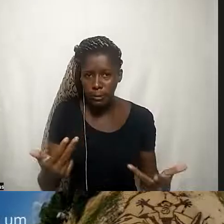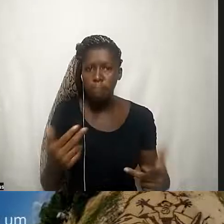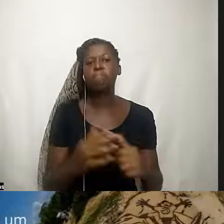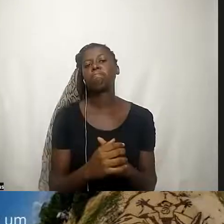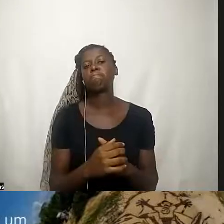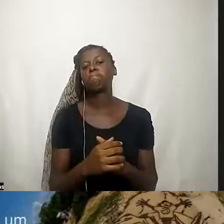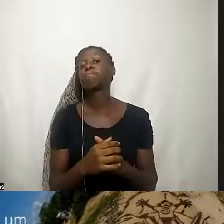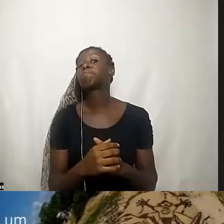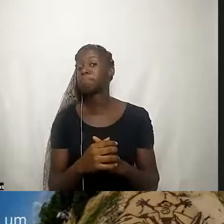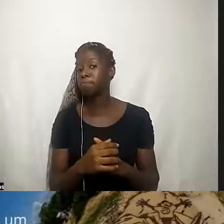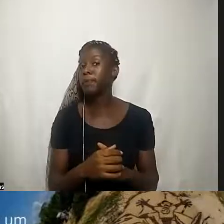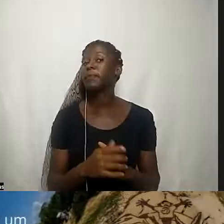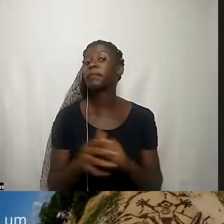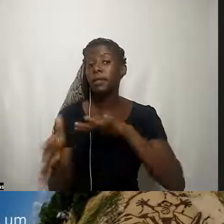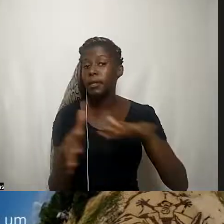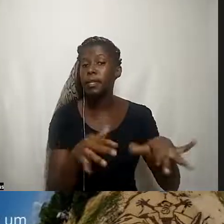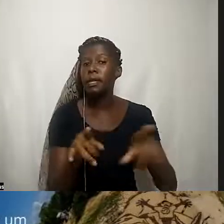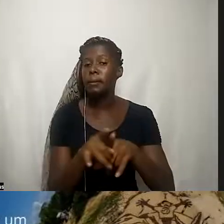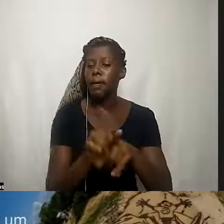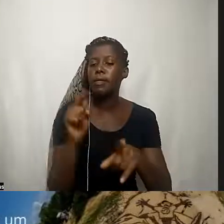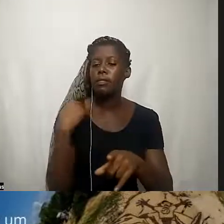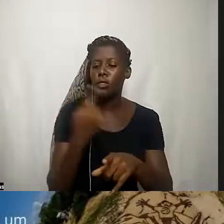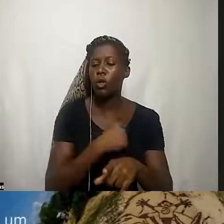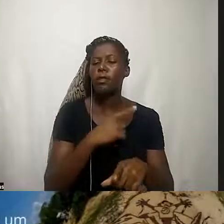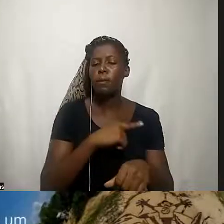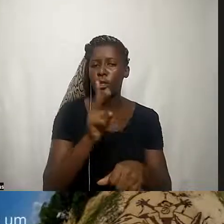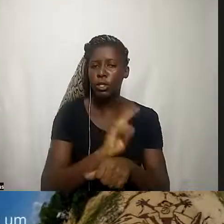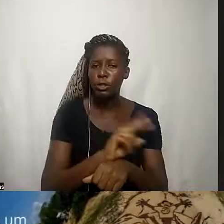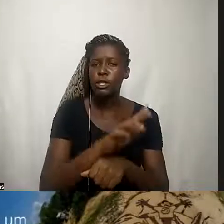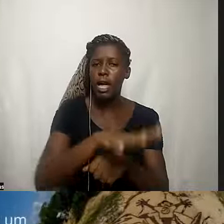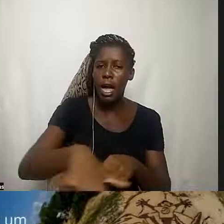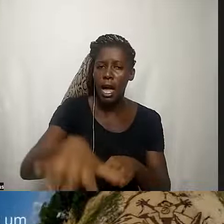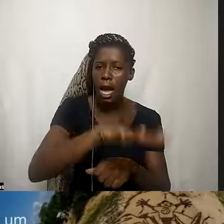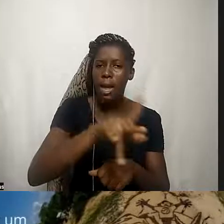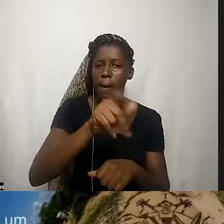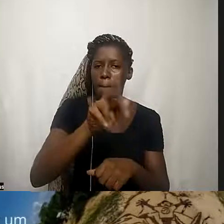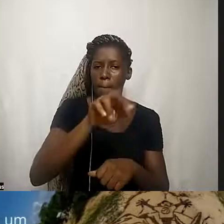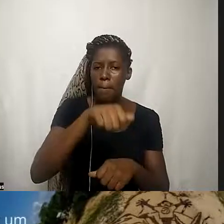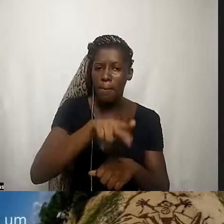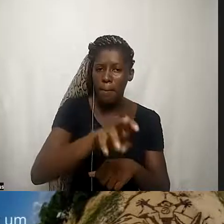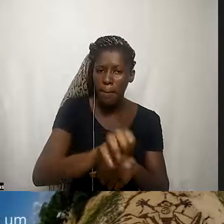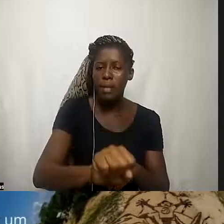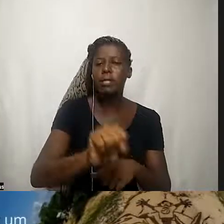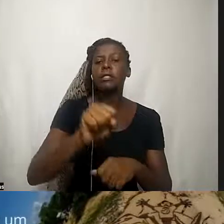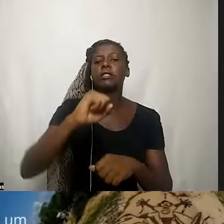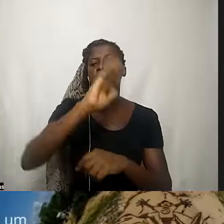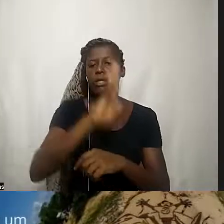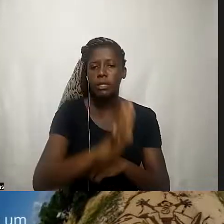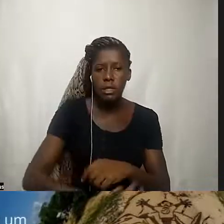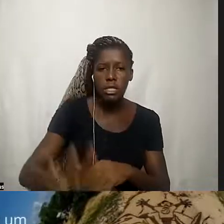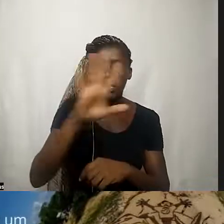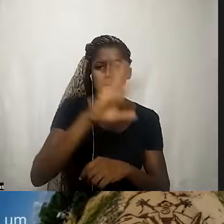Another action focus is the national protected areas like national parks, conservation